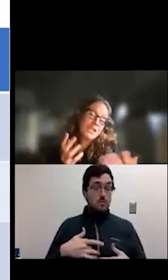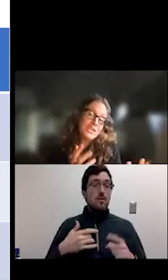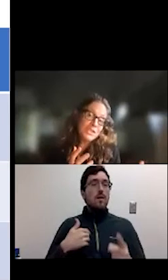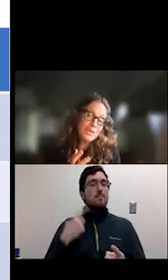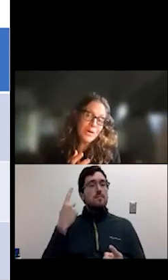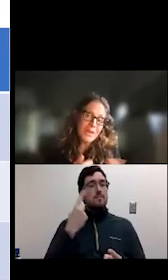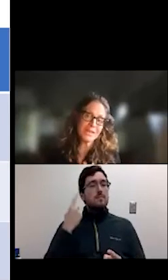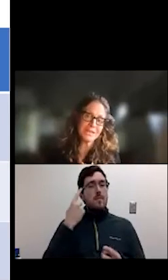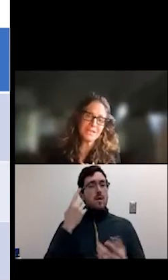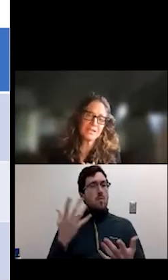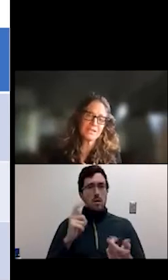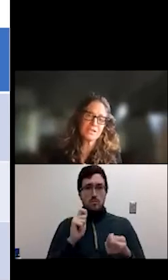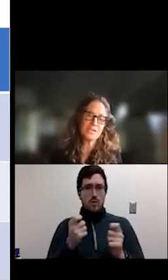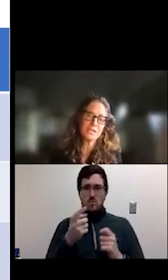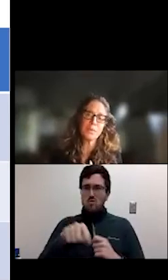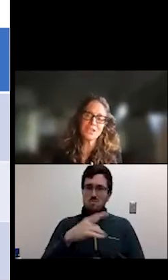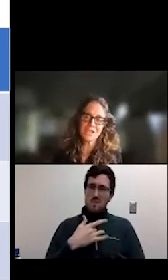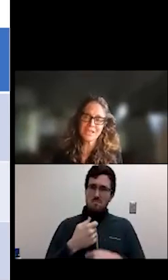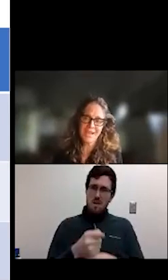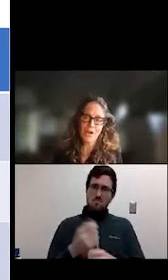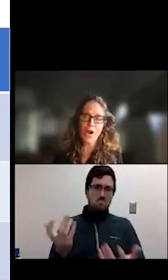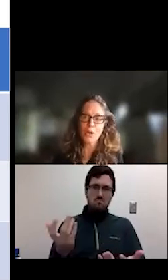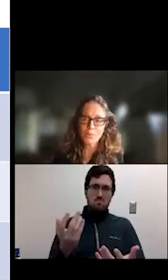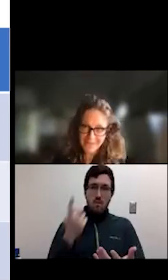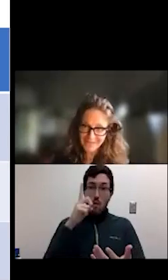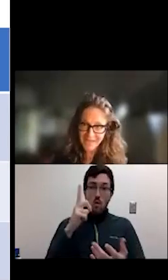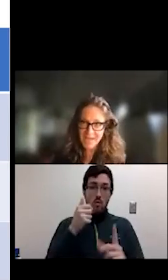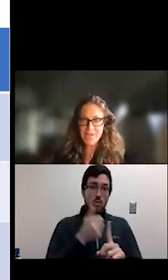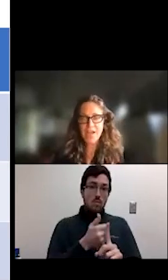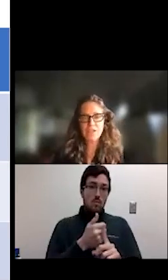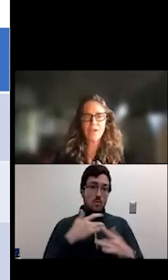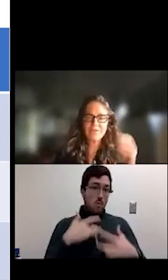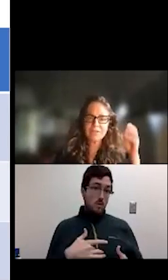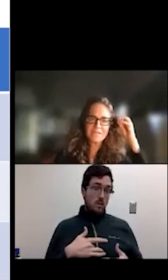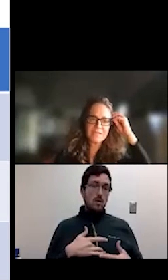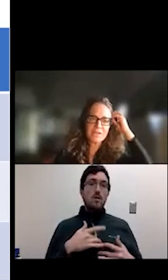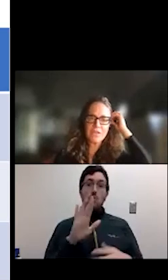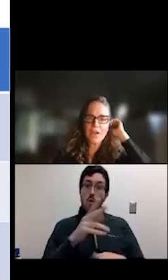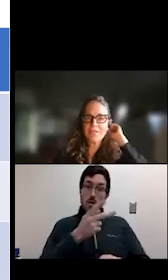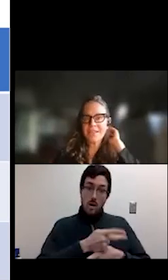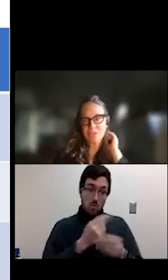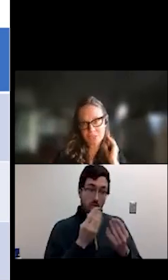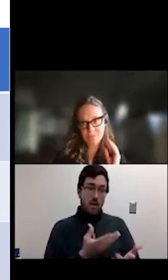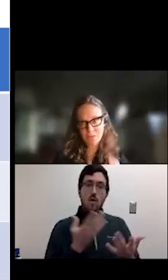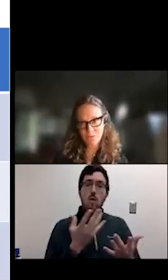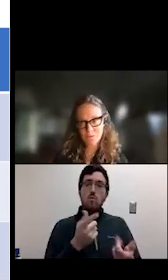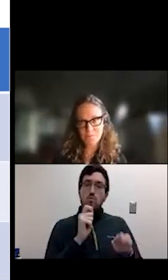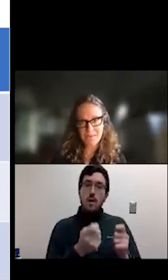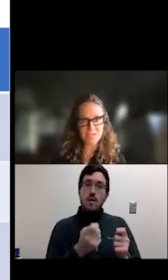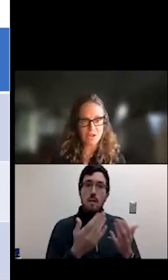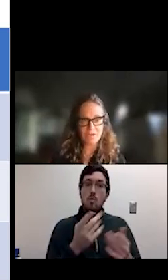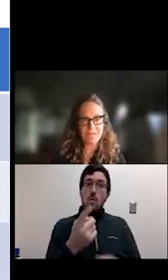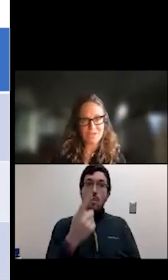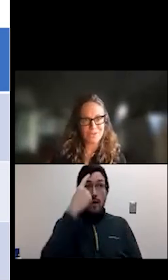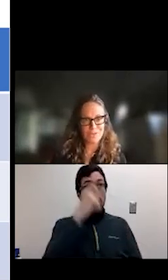what changes do you all make to depression care already that you haven't necessarily thought of as adjustment